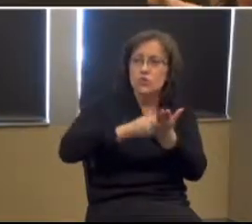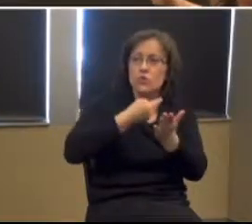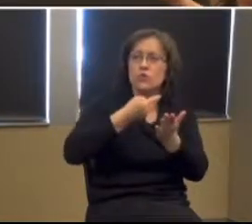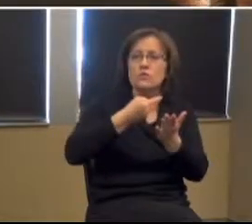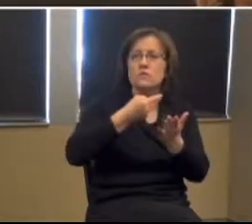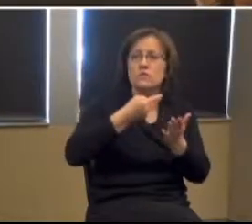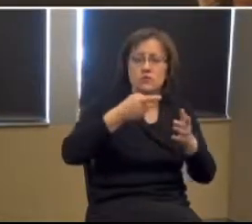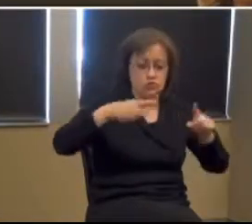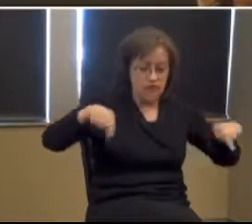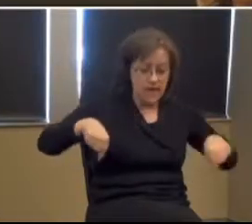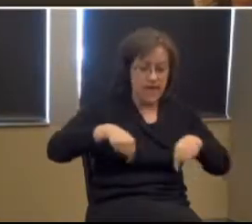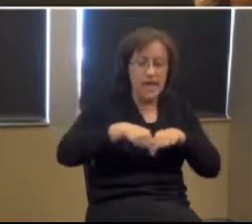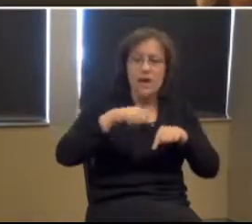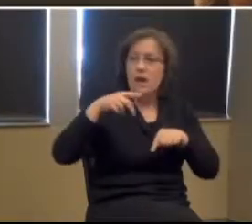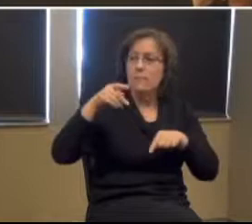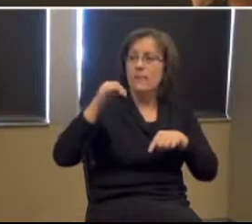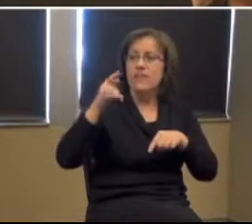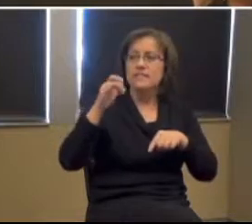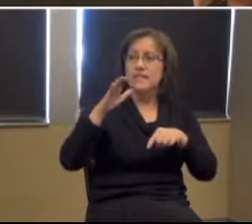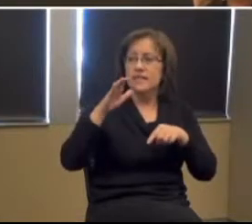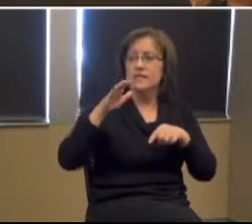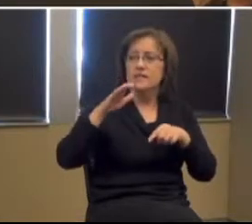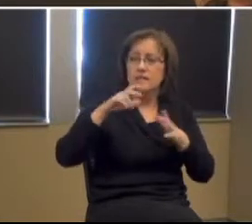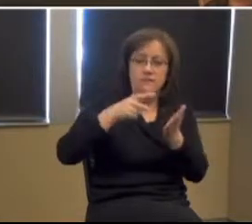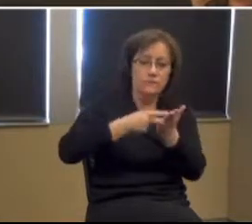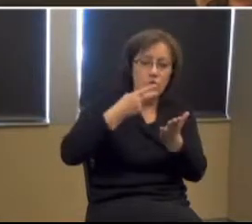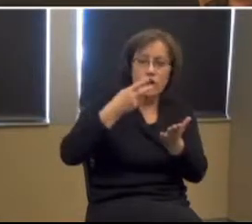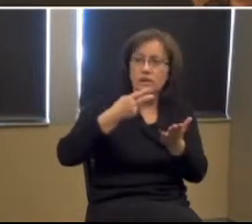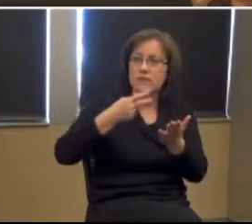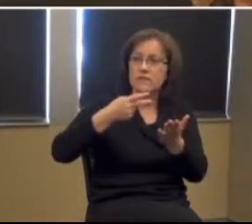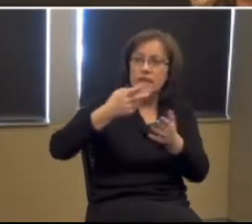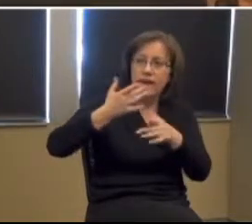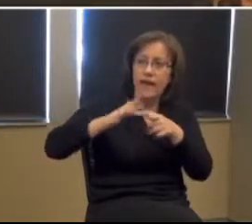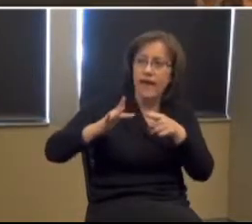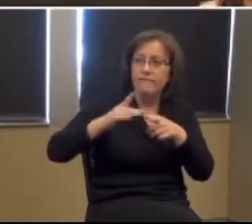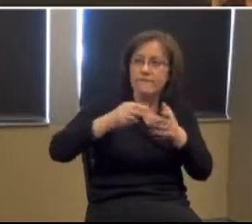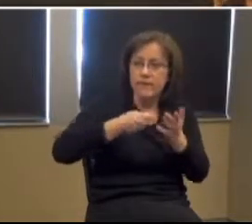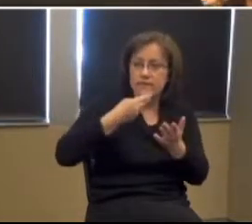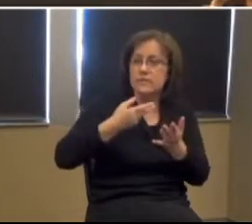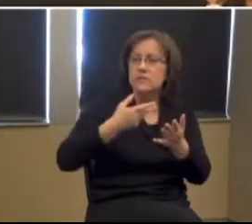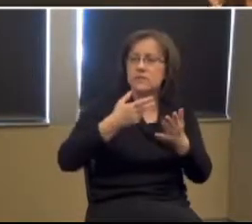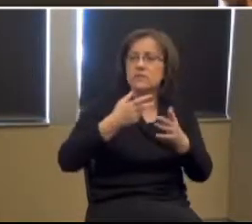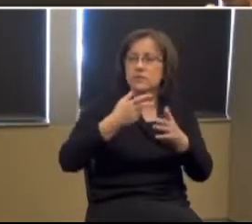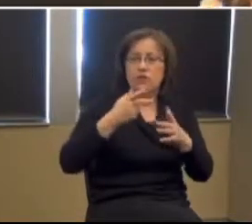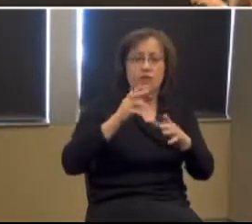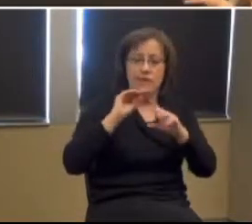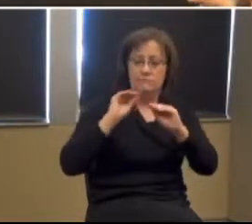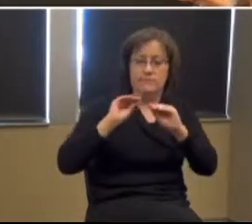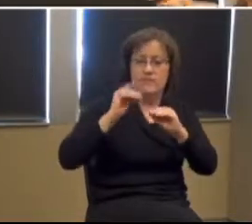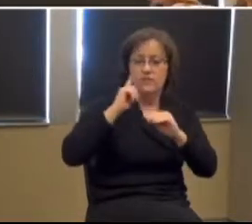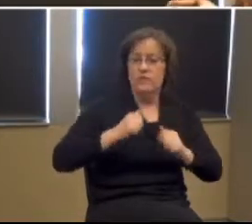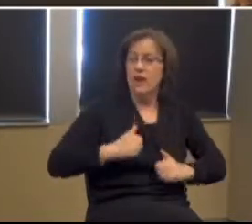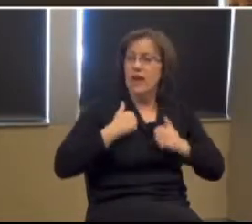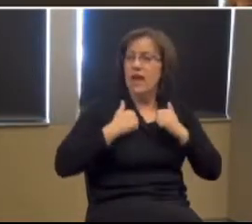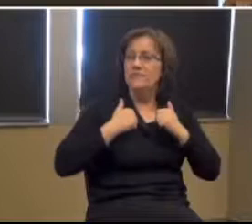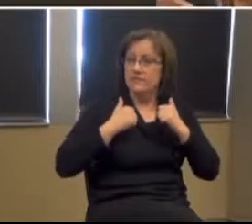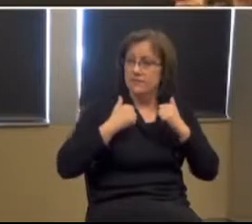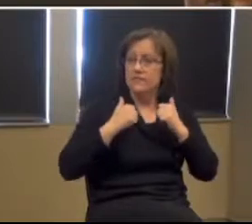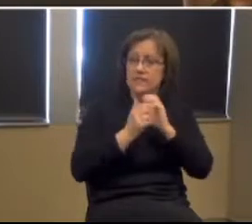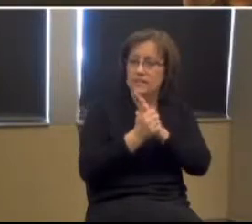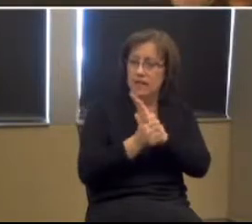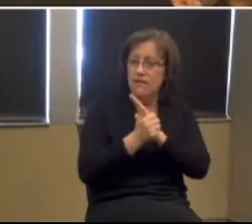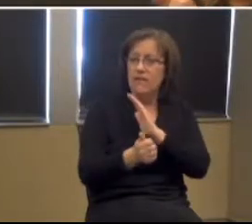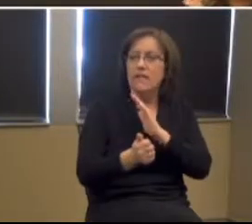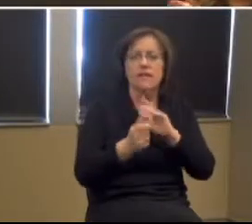for a life skill. There's lots of different manipulatives that you can use for sorting in here. We do a lot